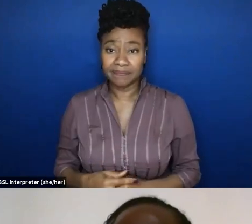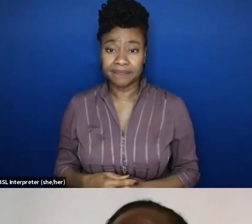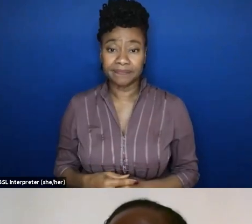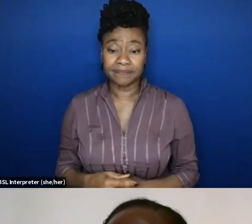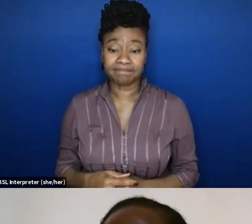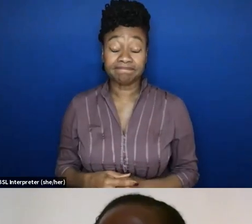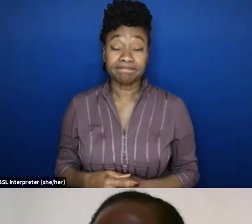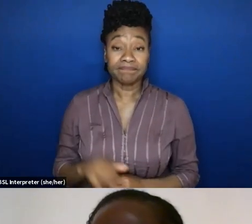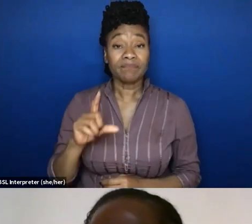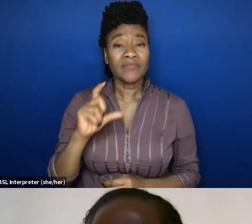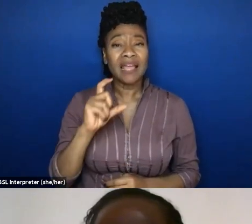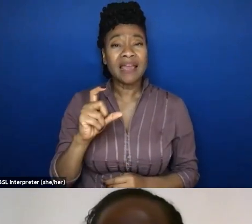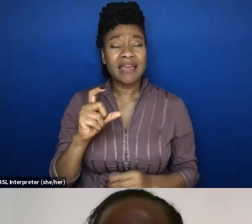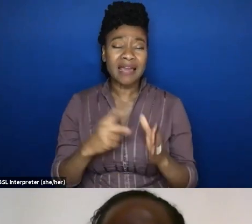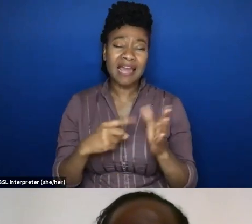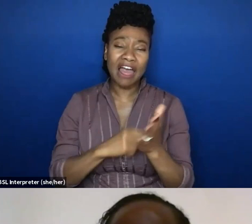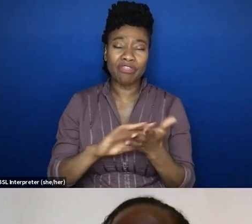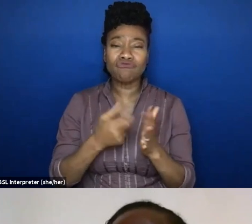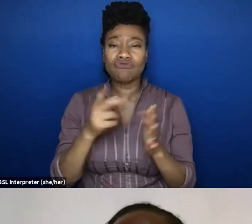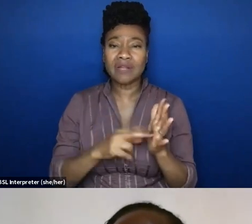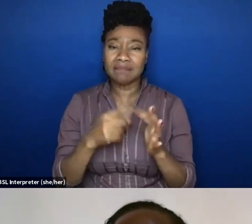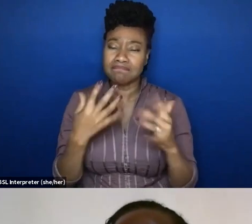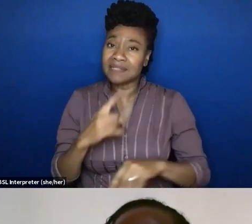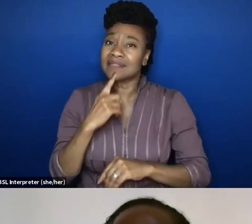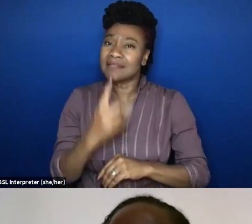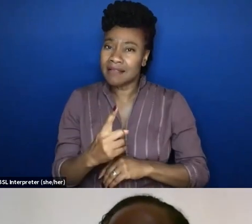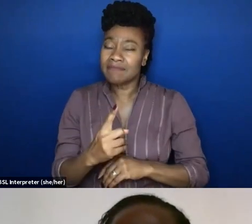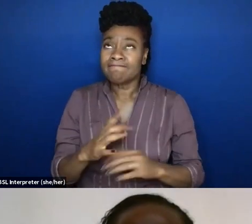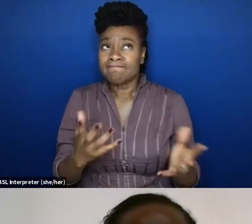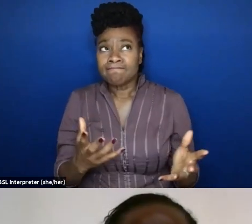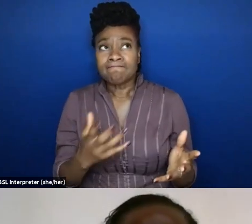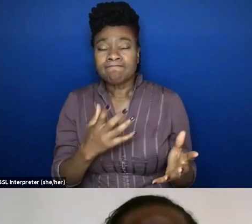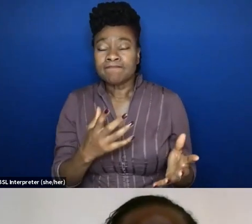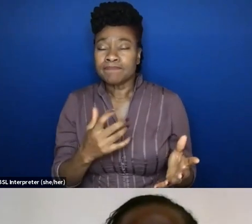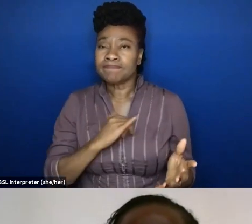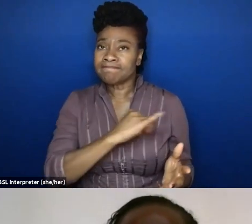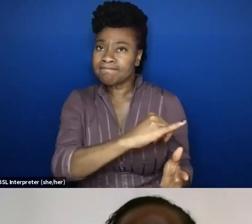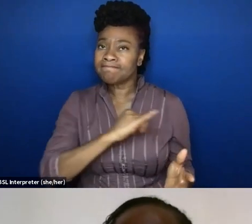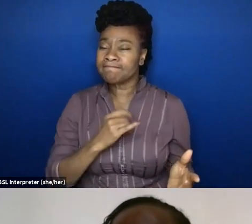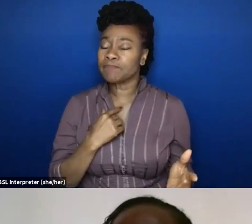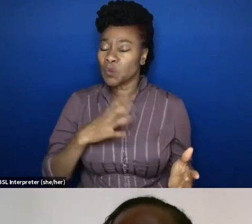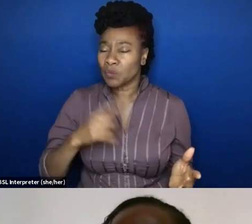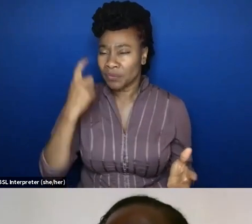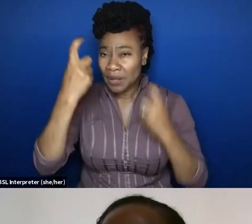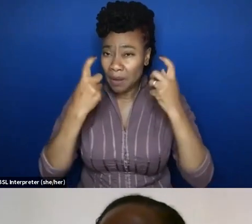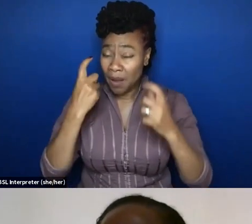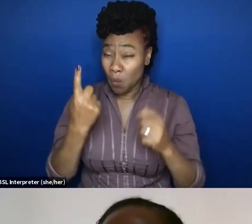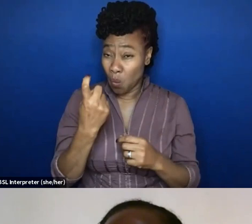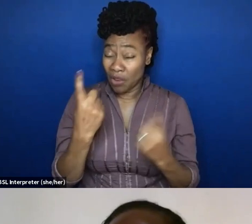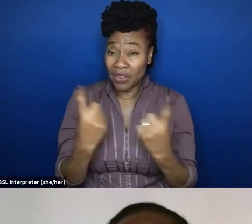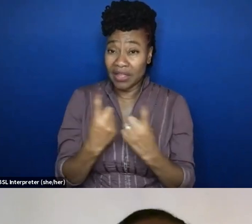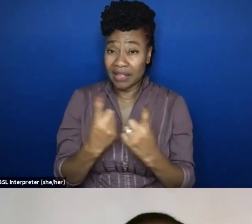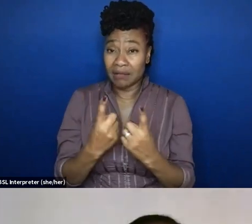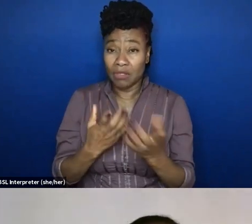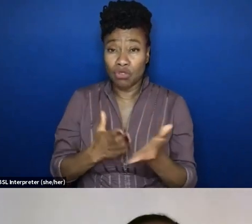As Catherine highlighted, so one of the things that we wanted to think about over the course of this conversation this